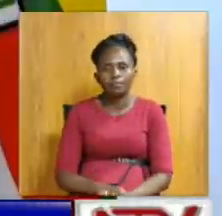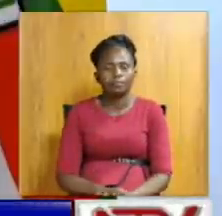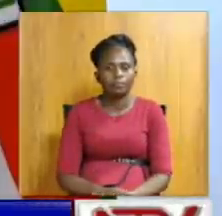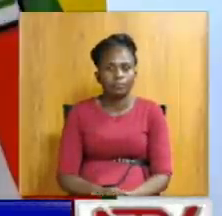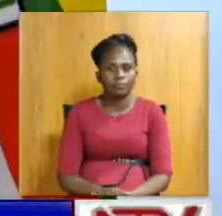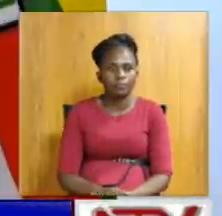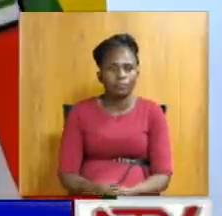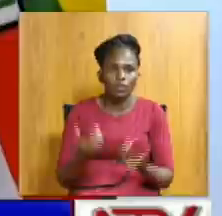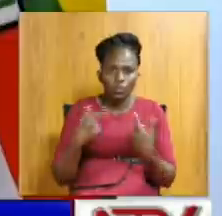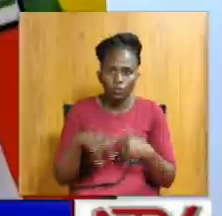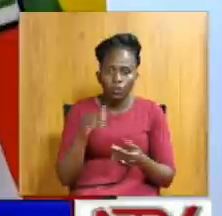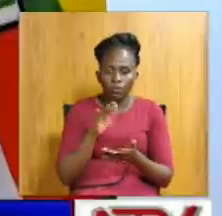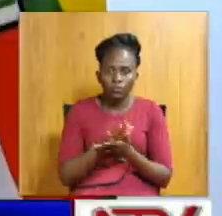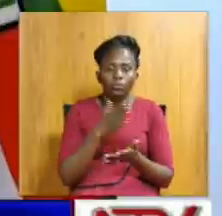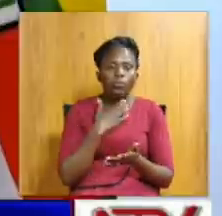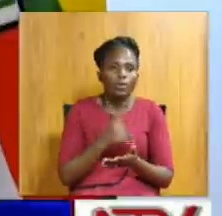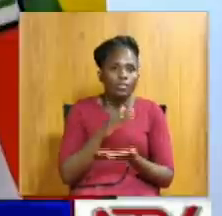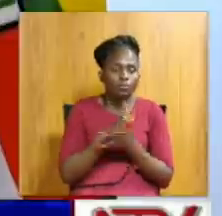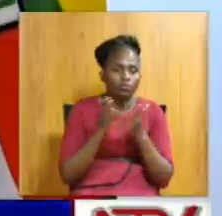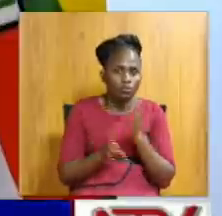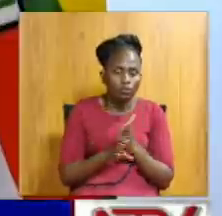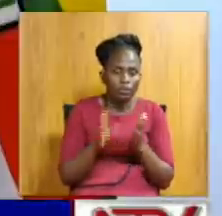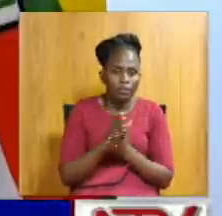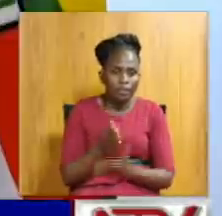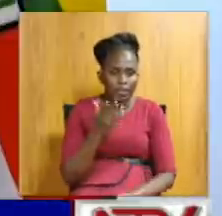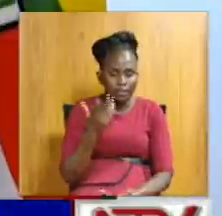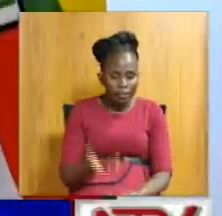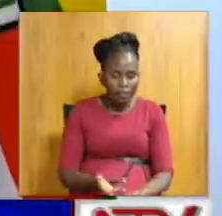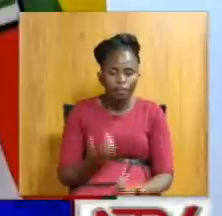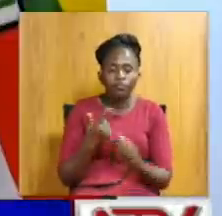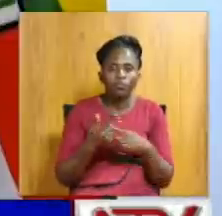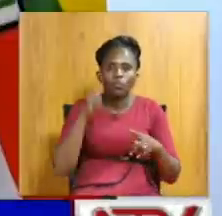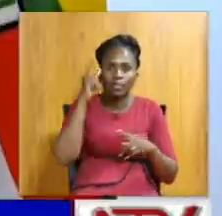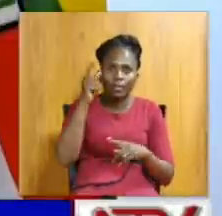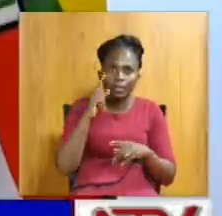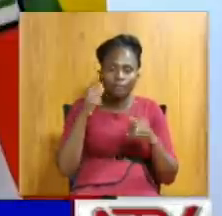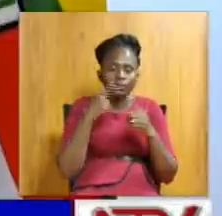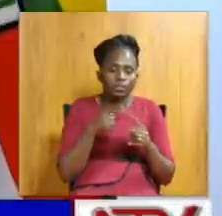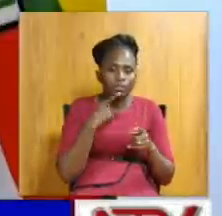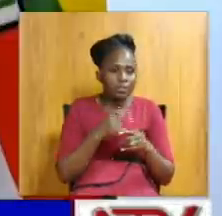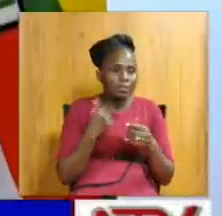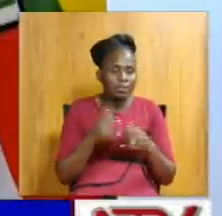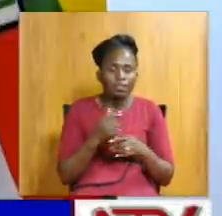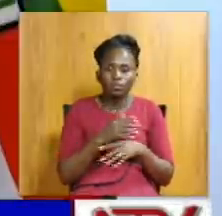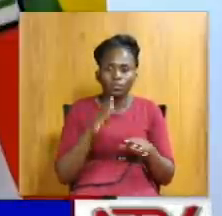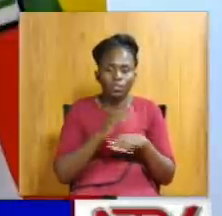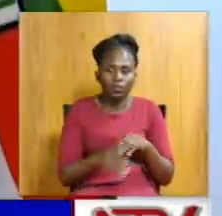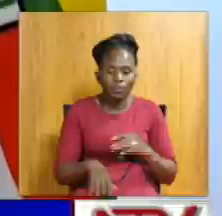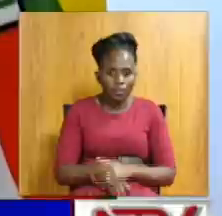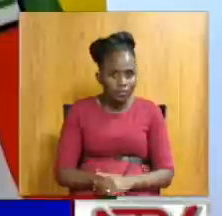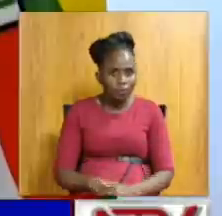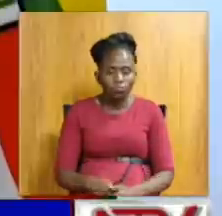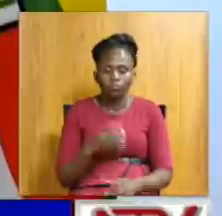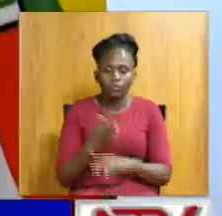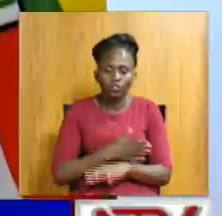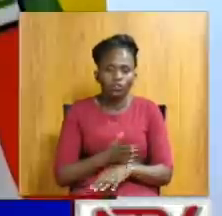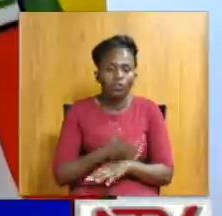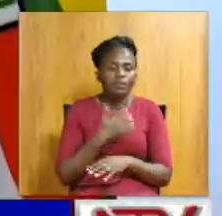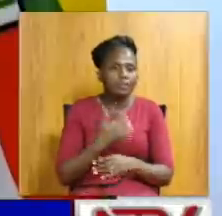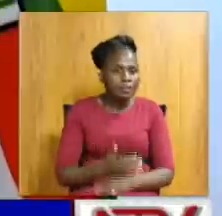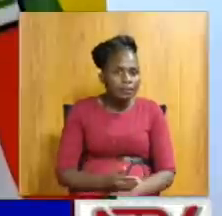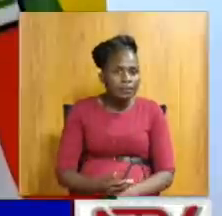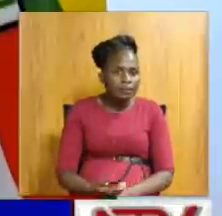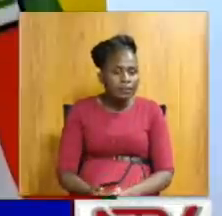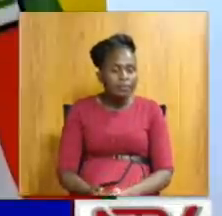We are determined to build the standard gauge railway from Maraba to Kampala, Kasese, Guru, and Nimule. We are already repairing the